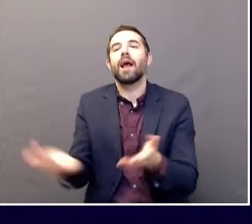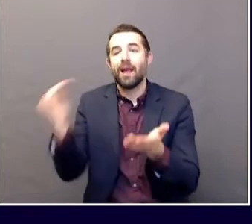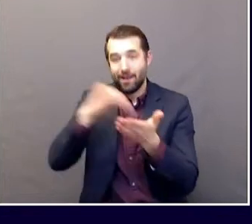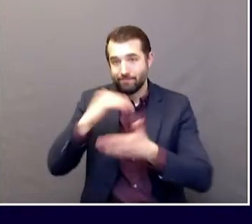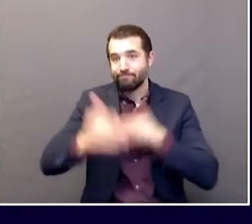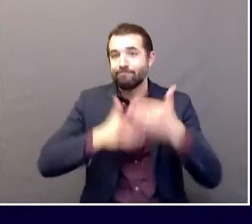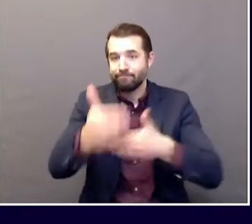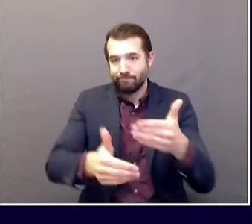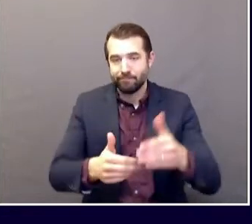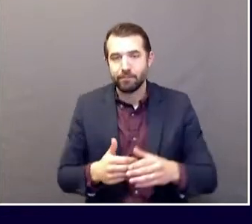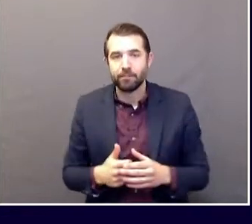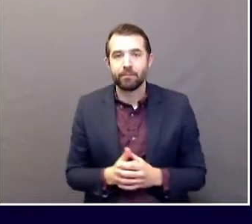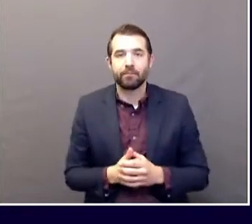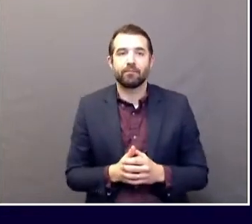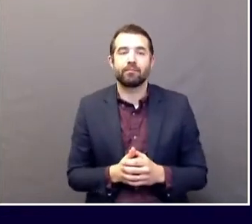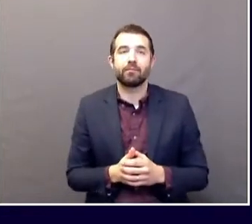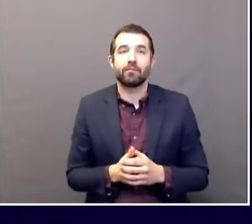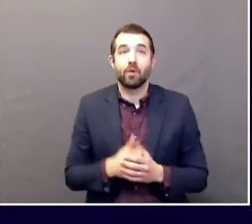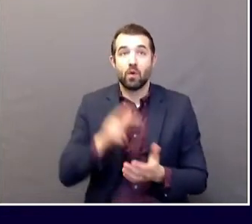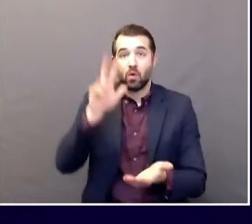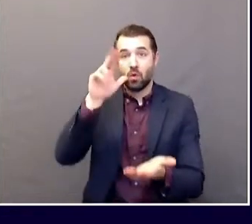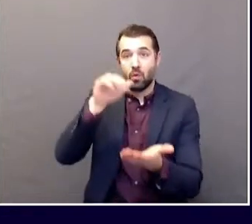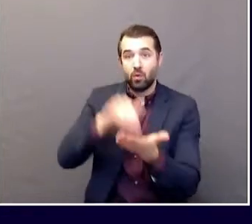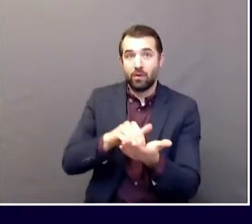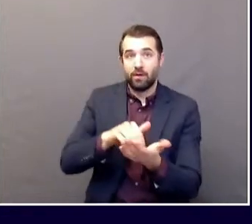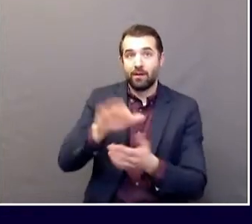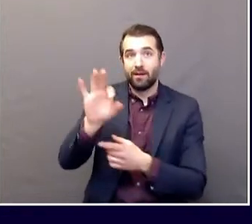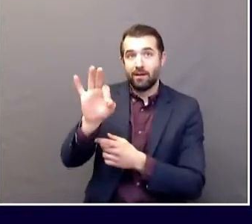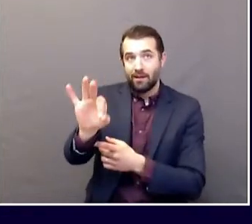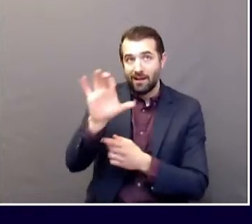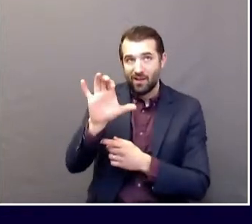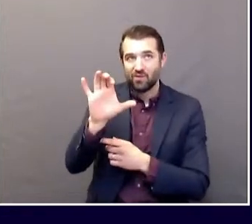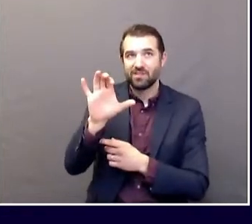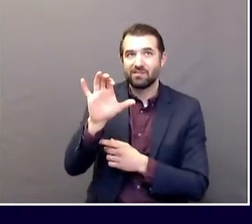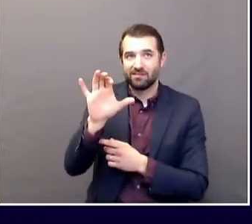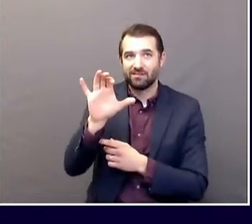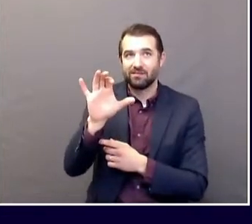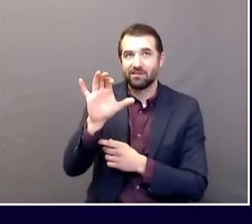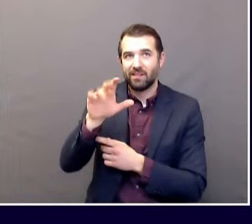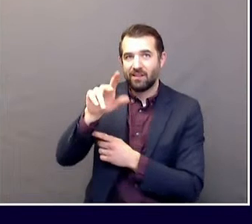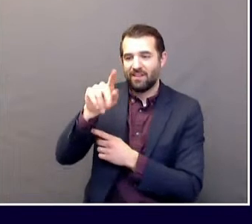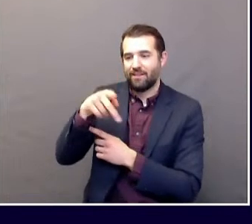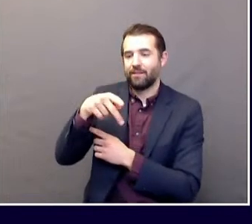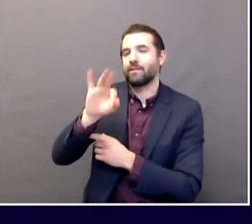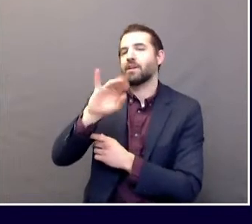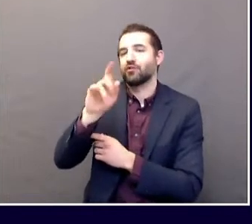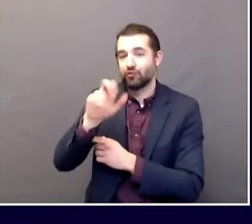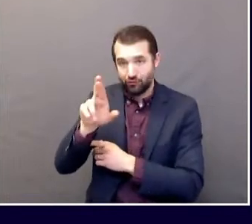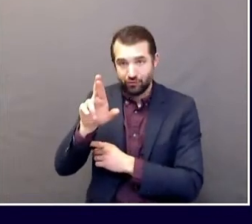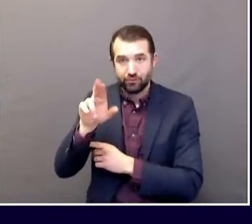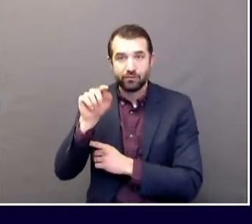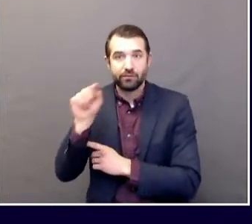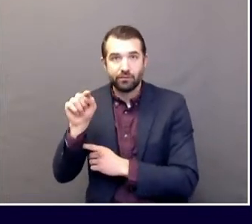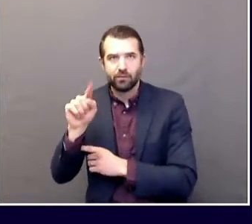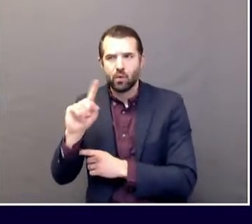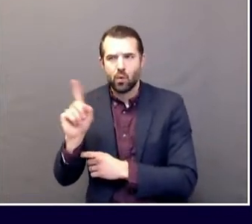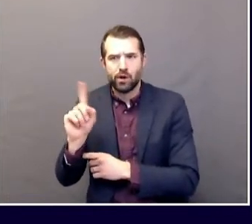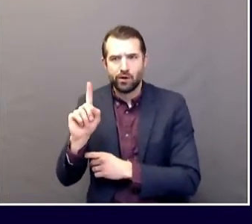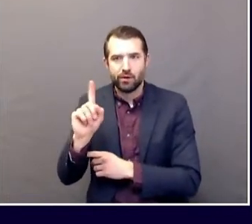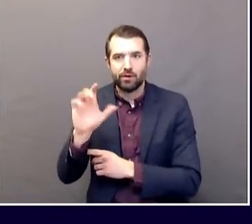that there are 3,900 doses of Pfizer vaccine at the CVS pharmacy